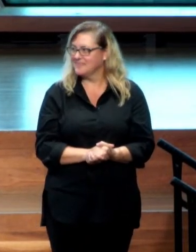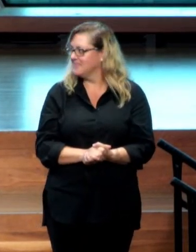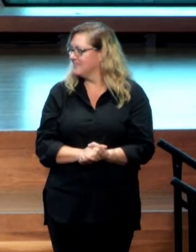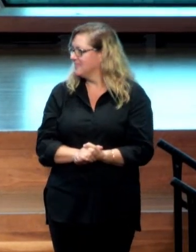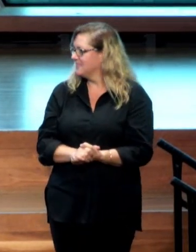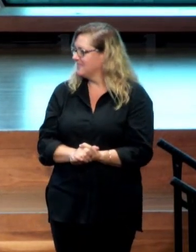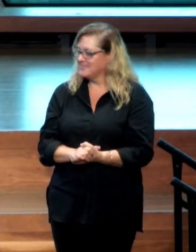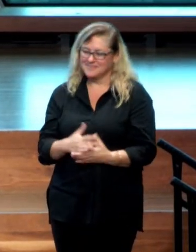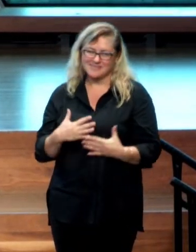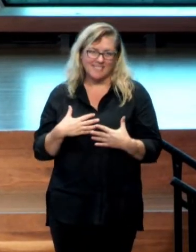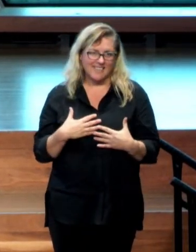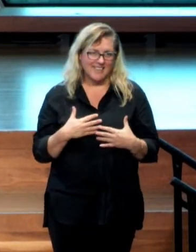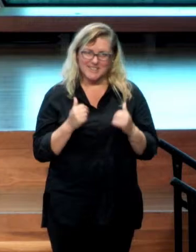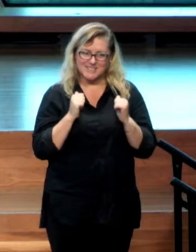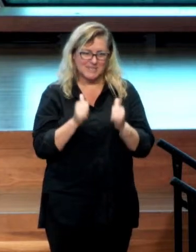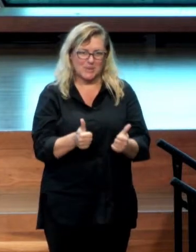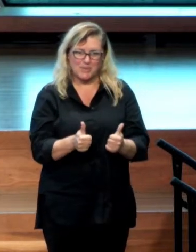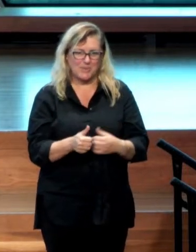So good.